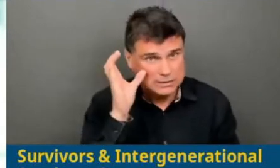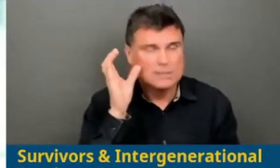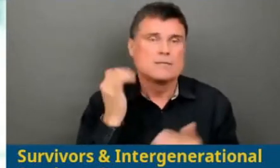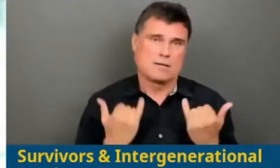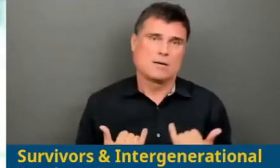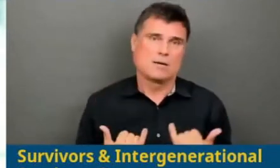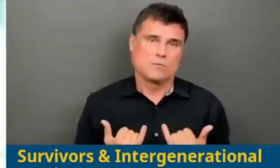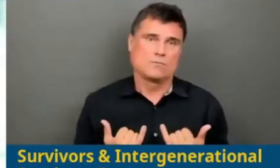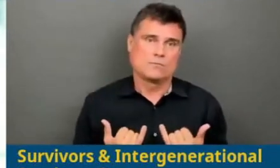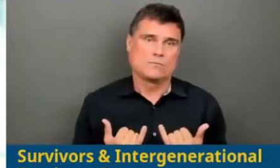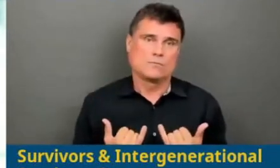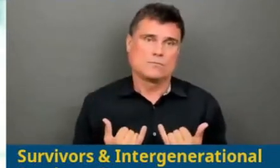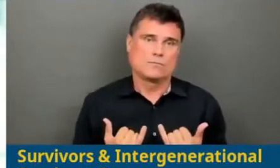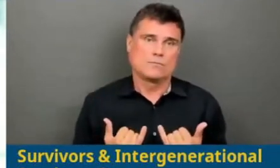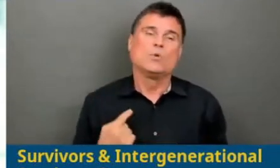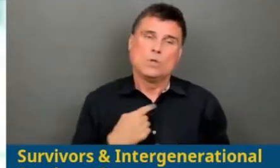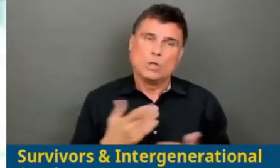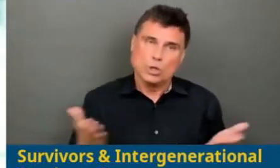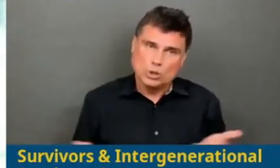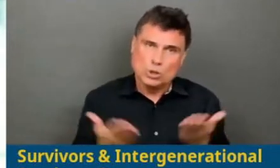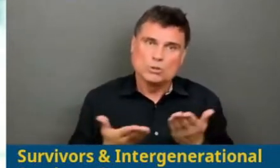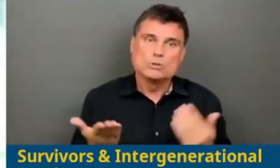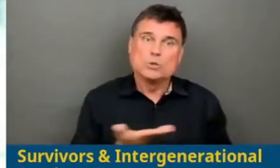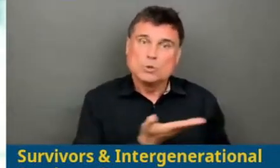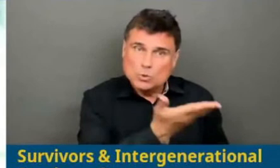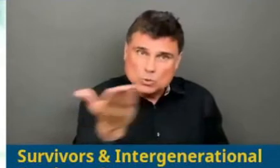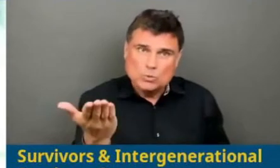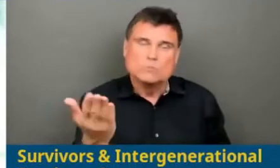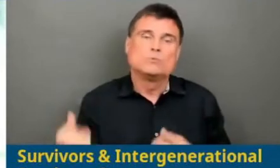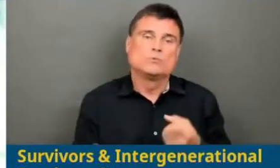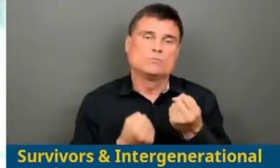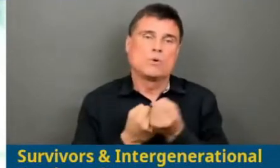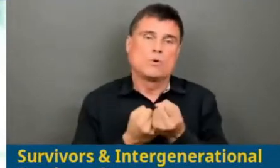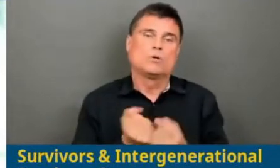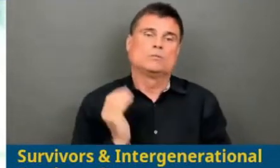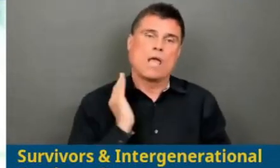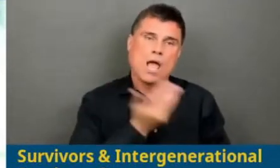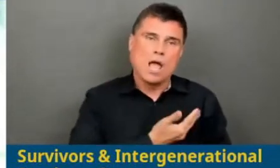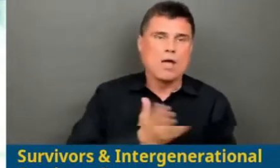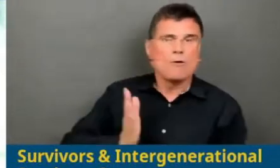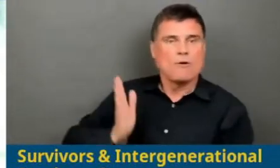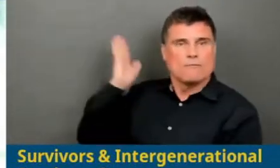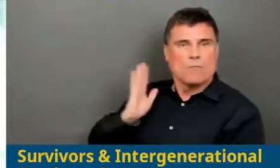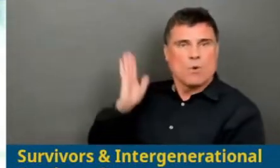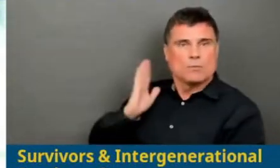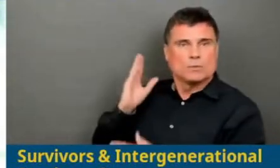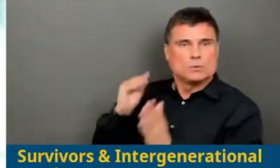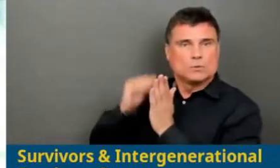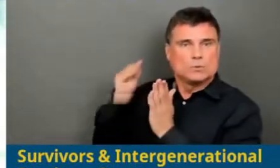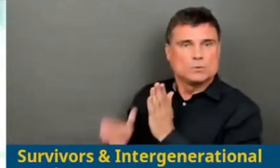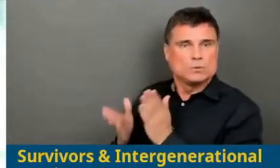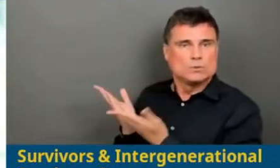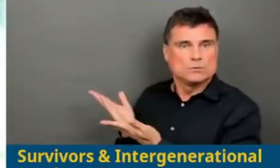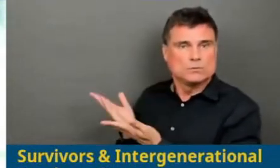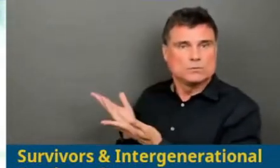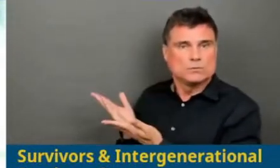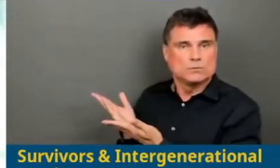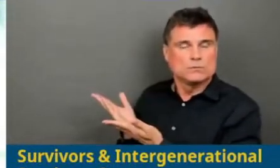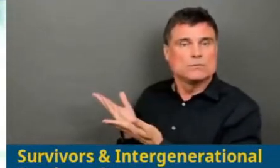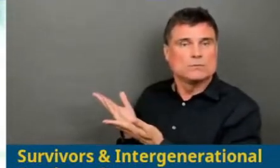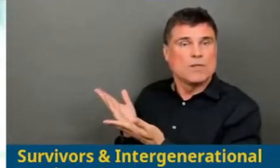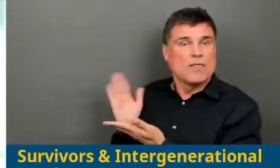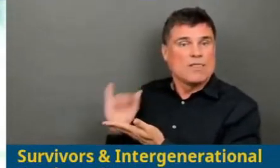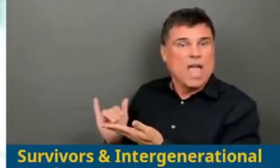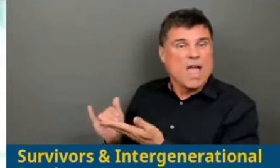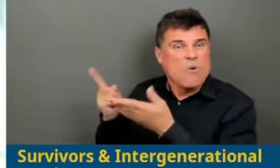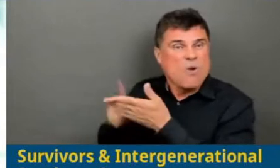I encourage you to continue to stand with our former students at all of these Indian residential school events, or go